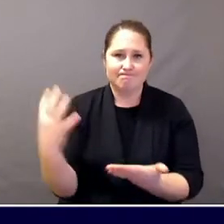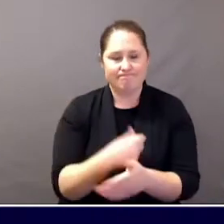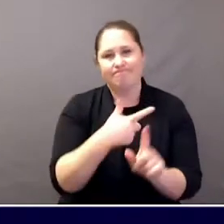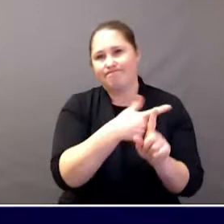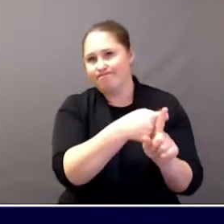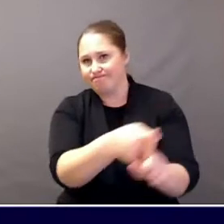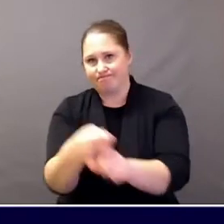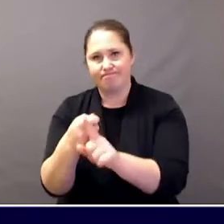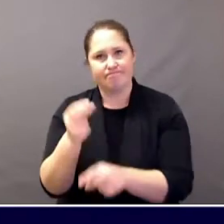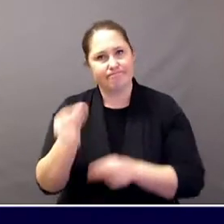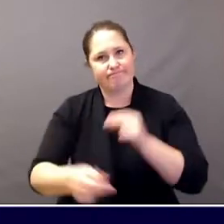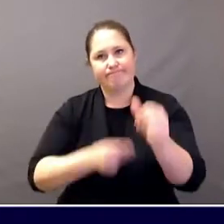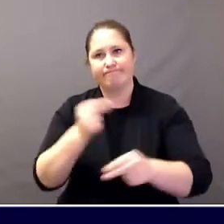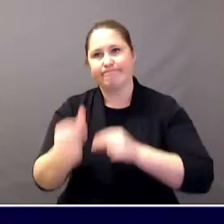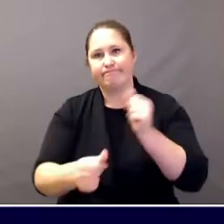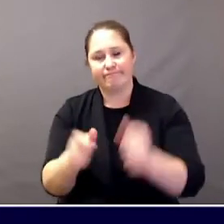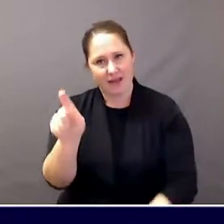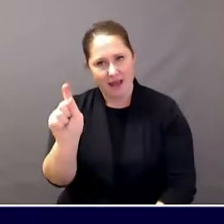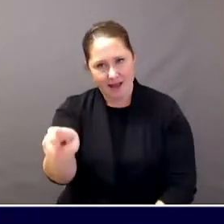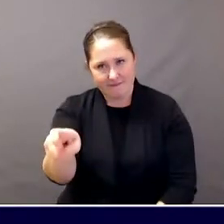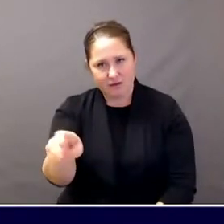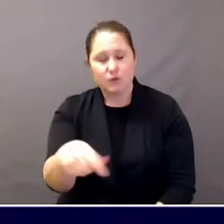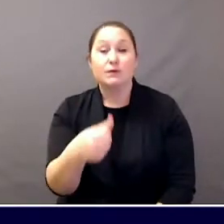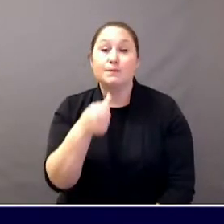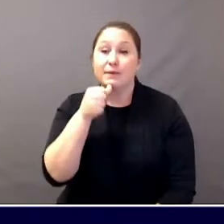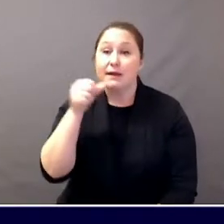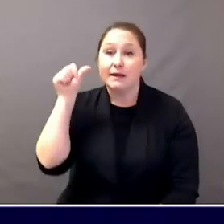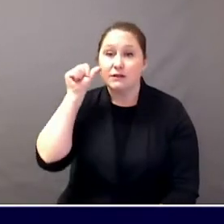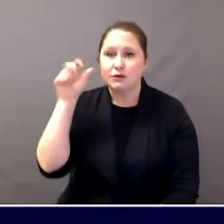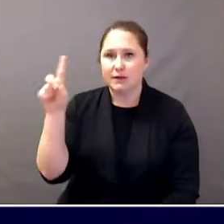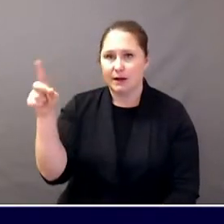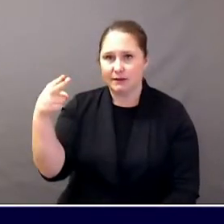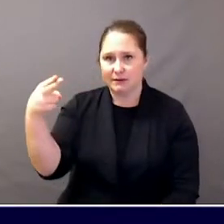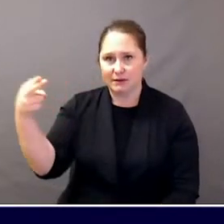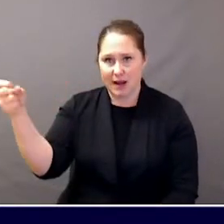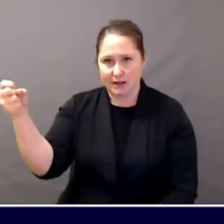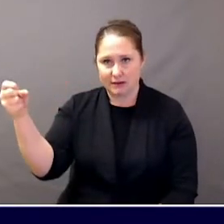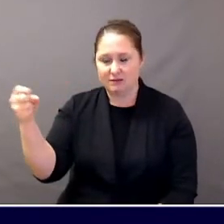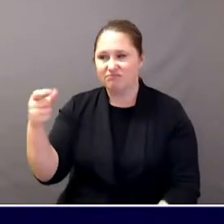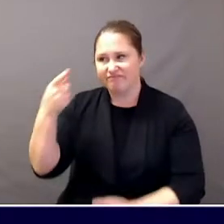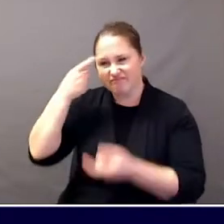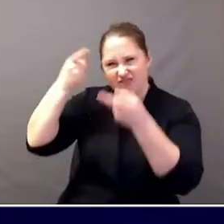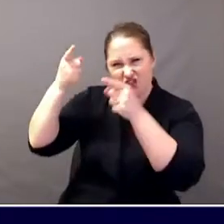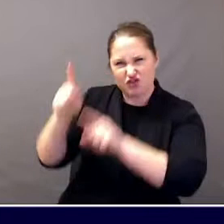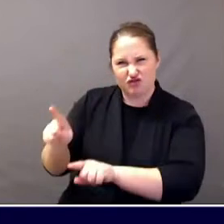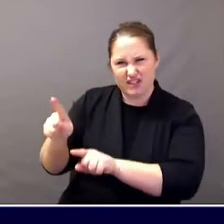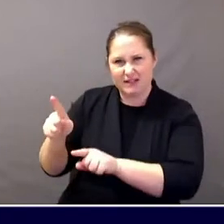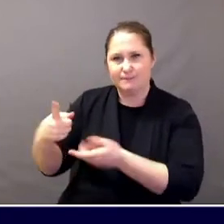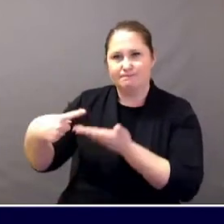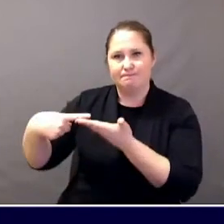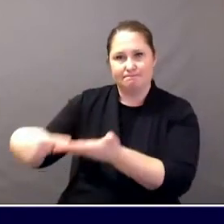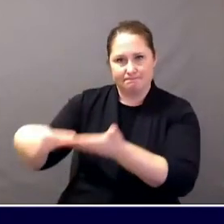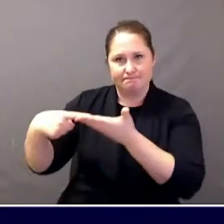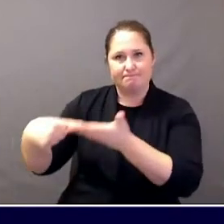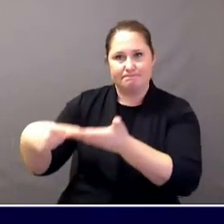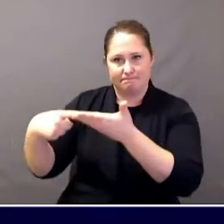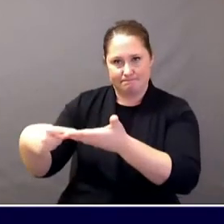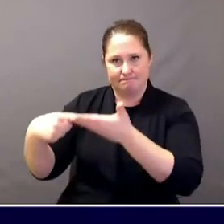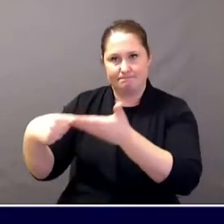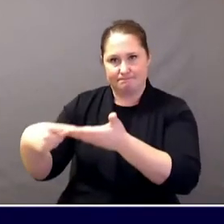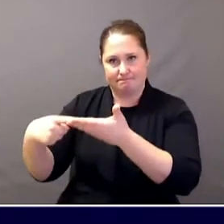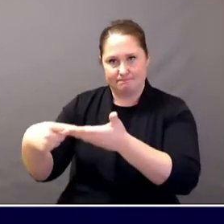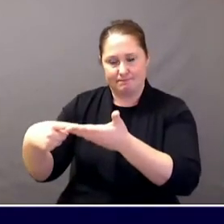Yesterday, the United States Department of Health and Human Services seemed to agree with our thinking, and they updated their recommendations to